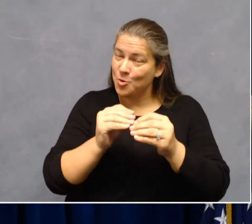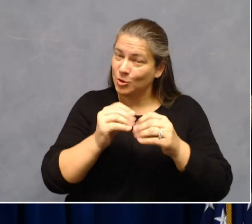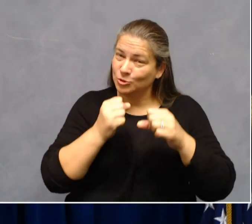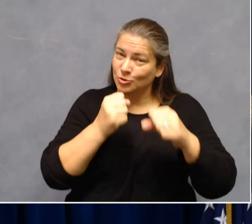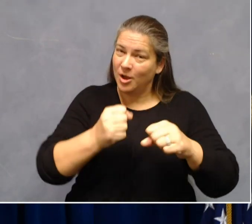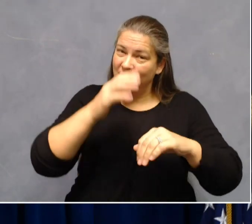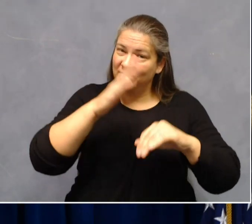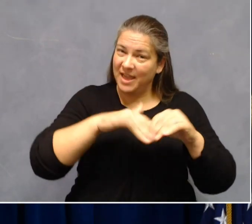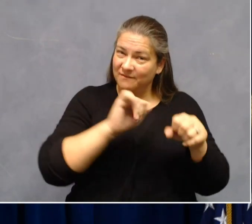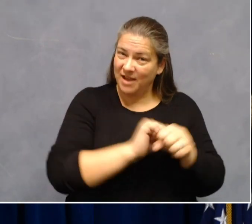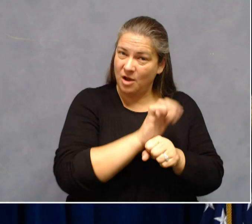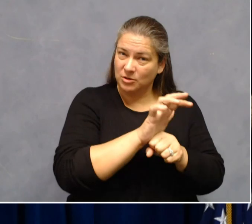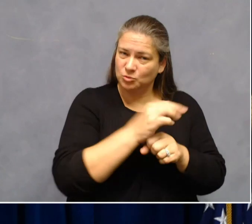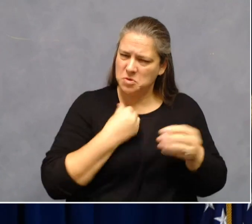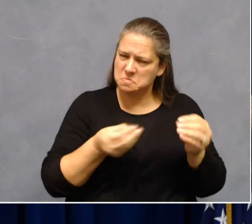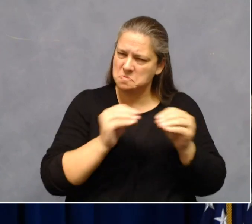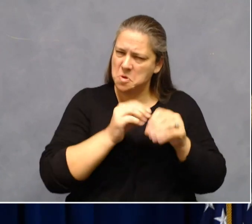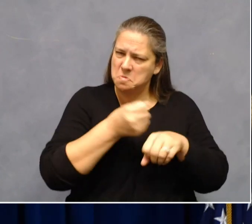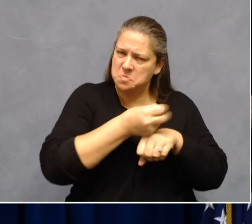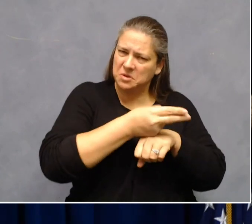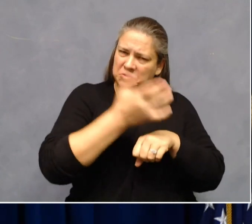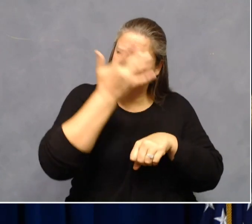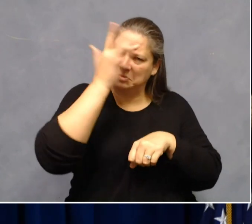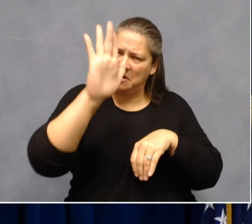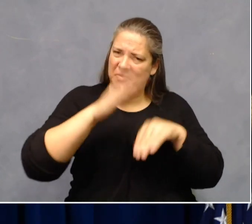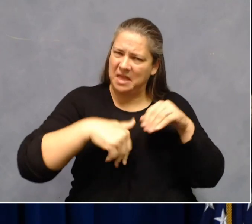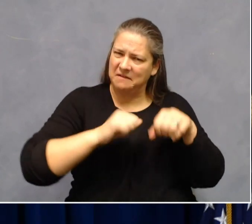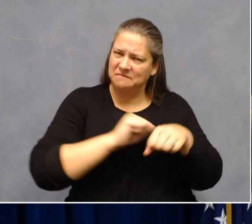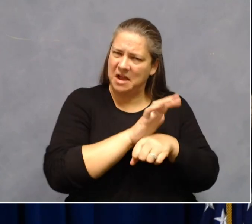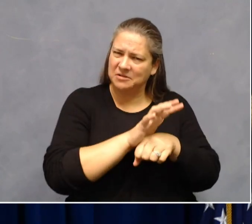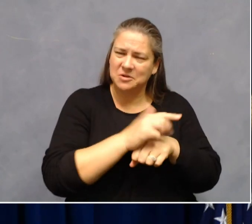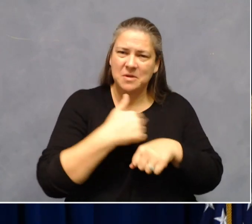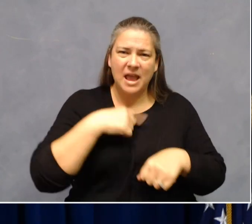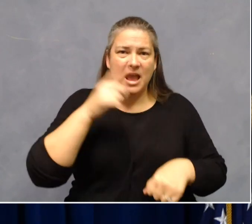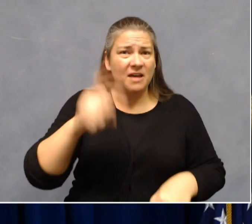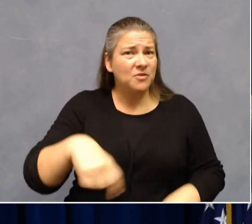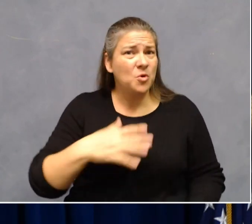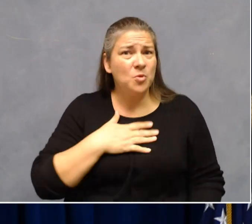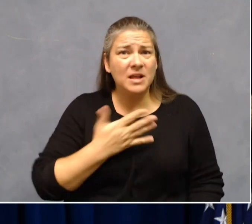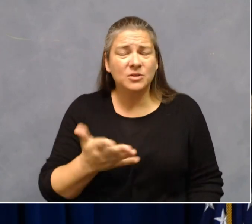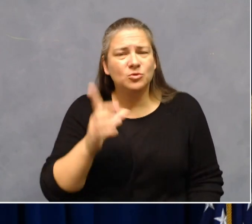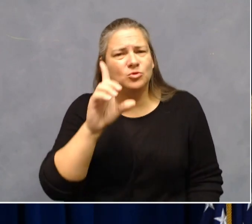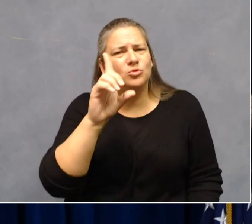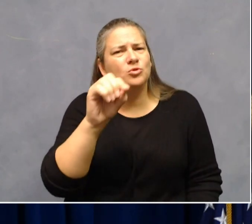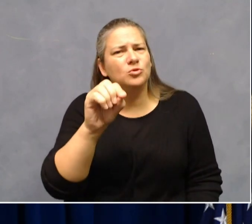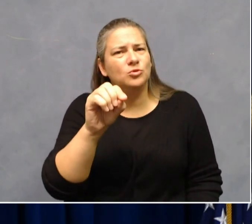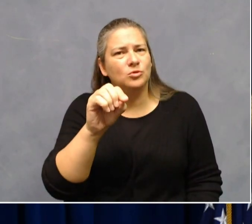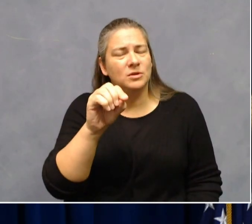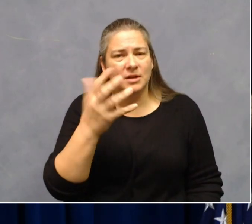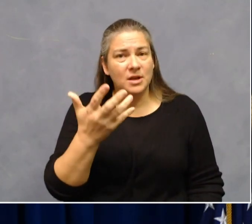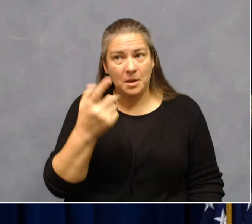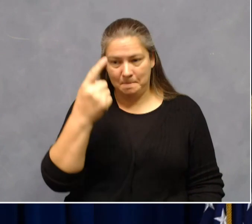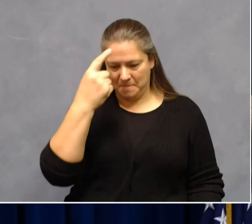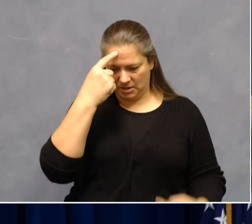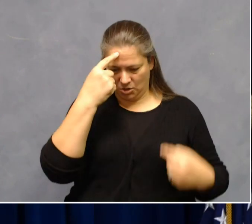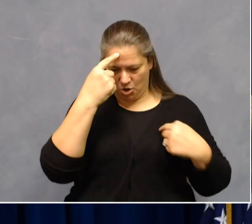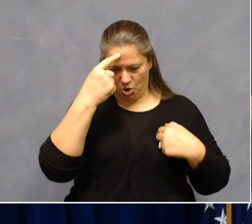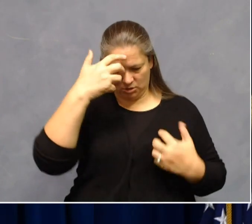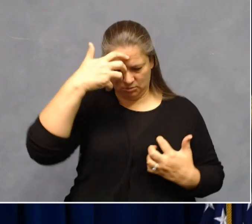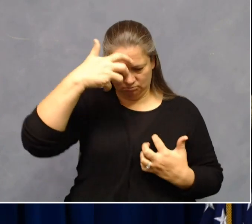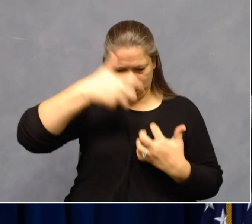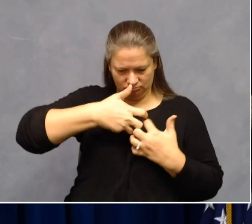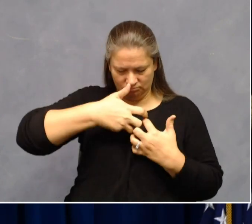smarter than this virus. We just have to be willing to do what our mind and our heart, our faith,